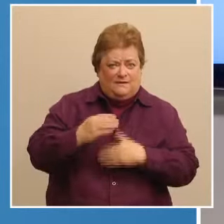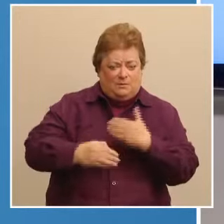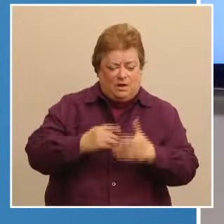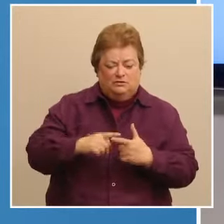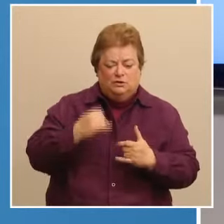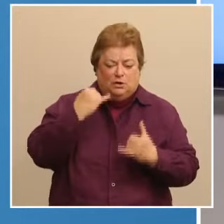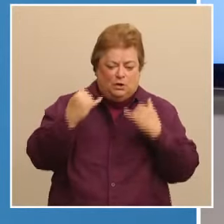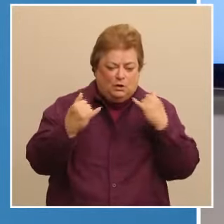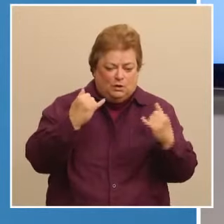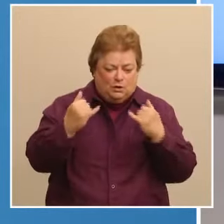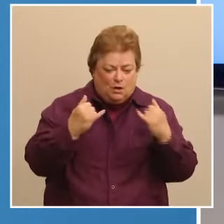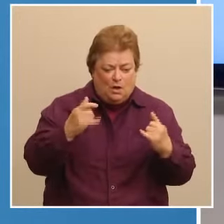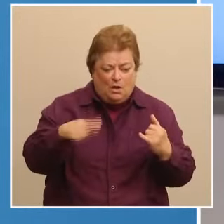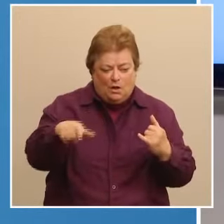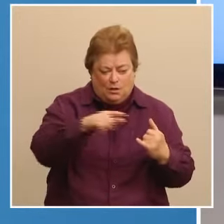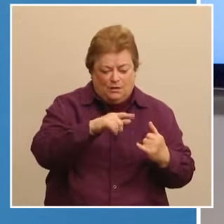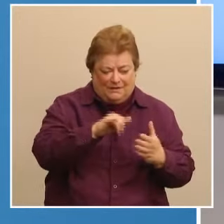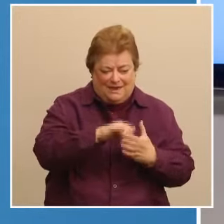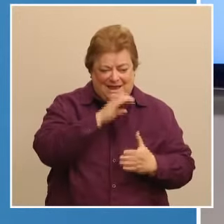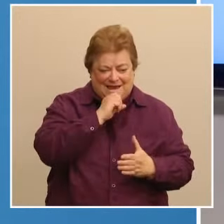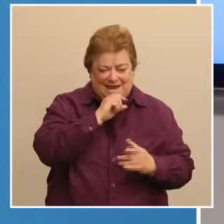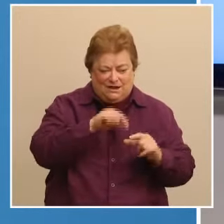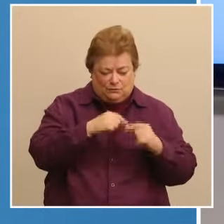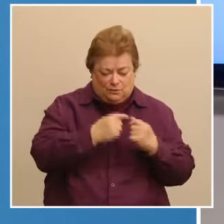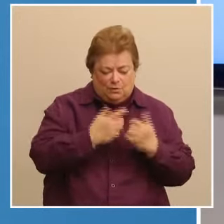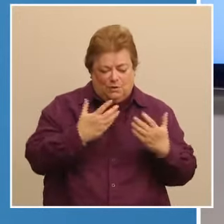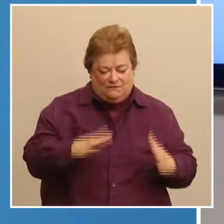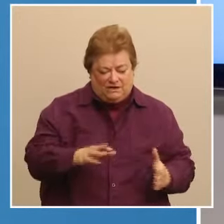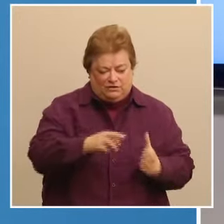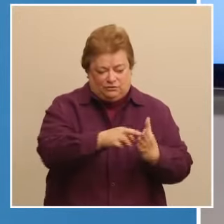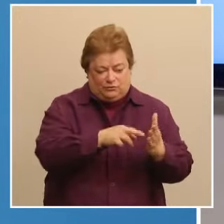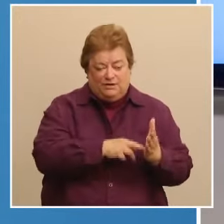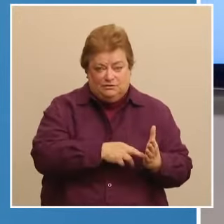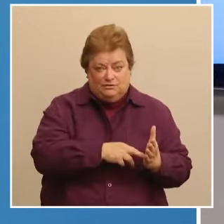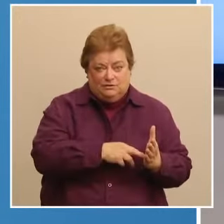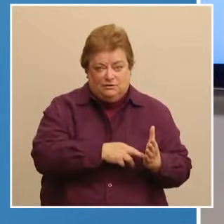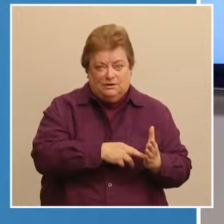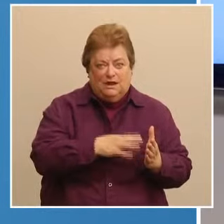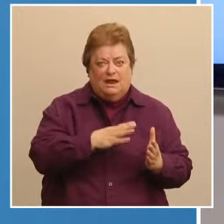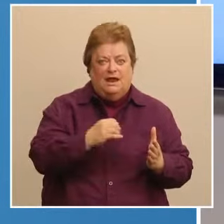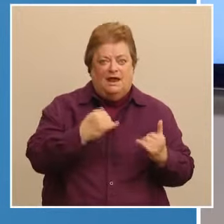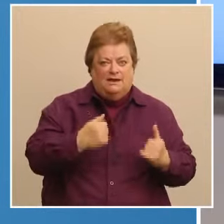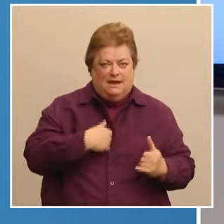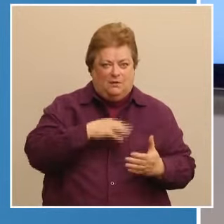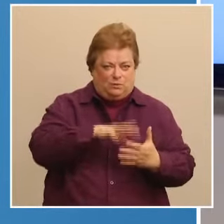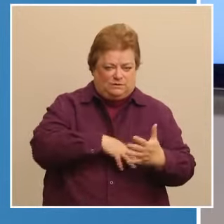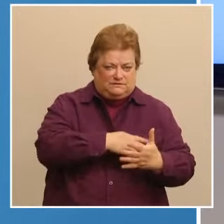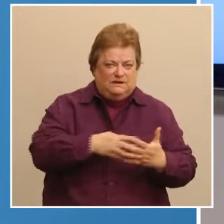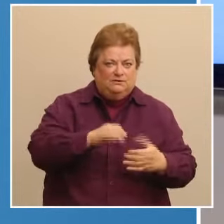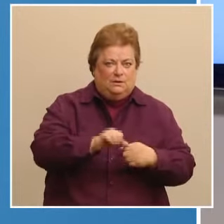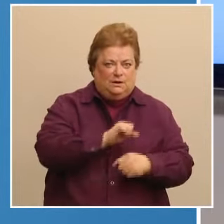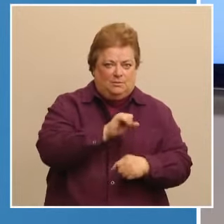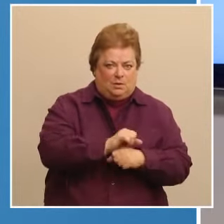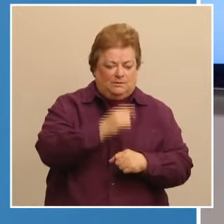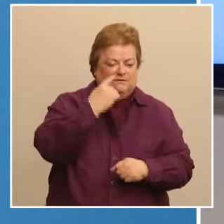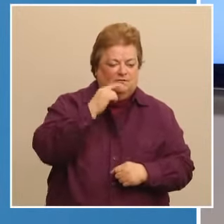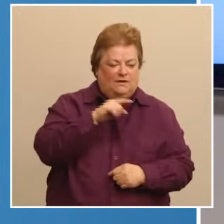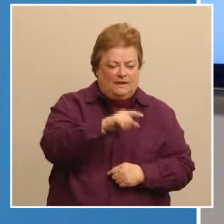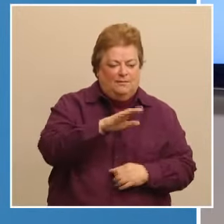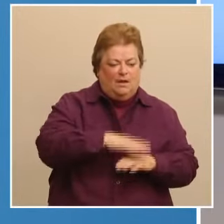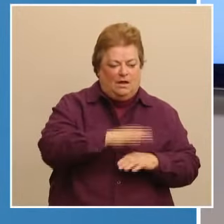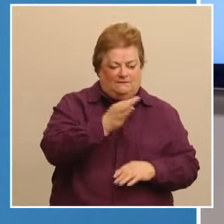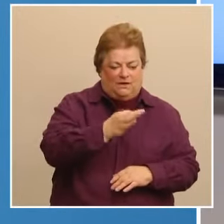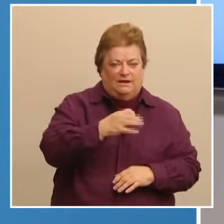calling residents in that age group who have registered to receive vaccine. And we are scheduling them for appointments on Friday